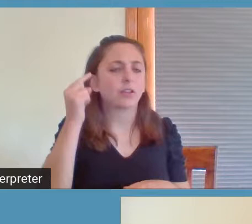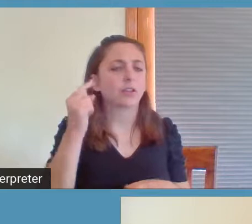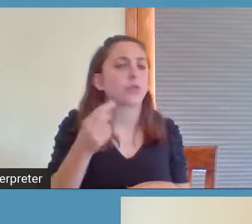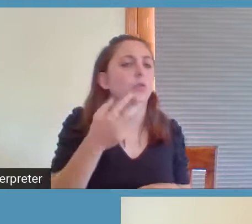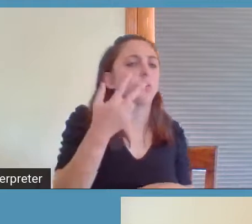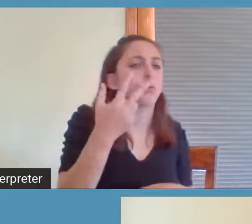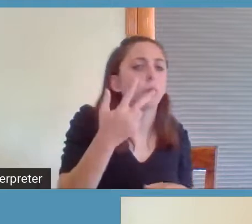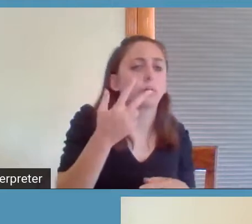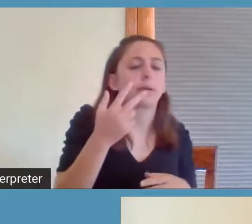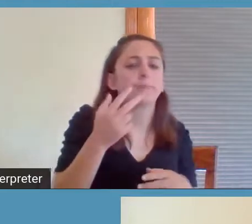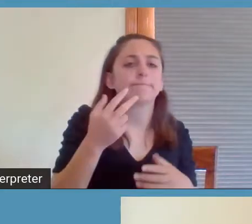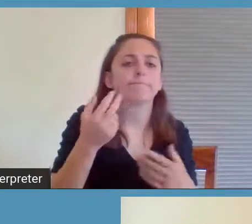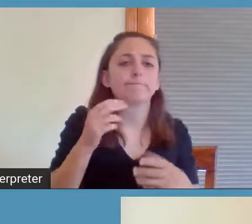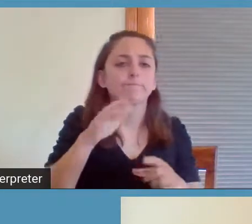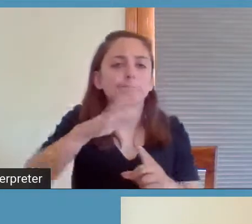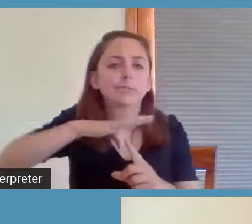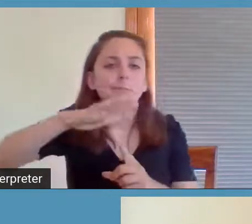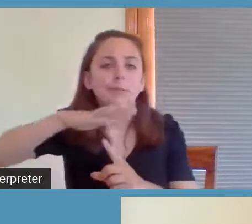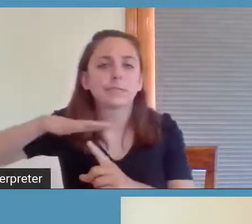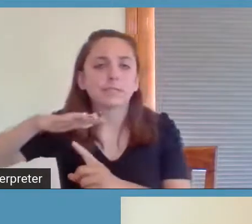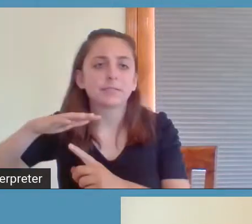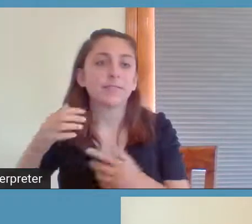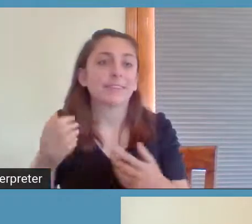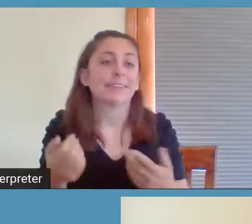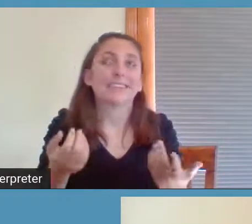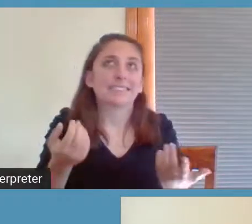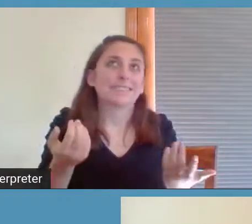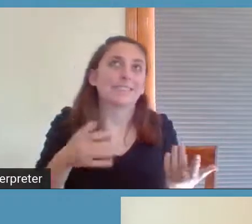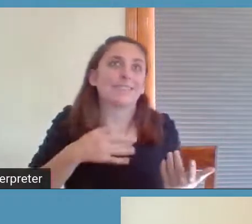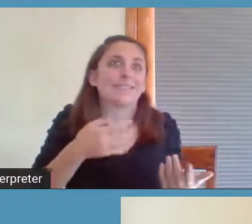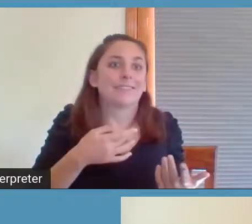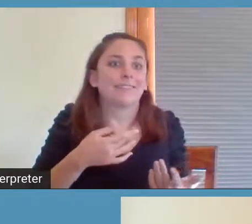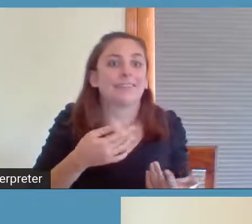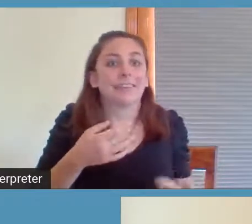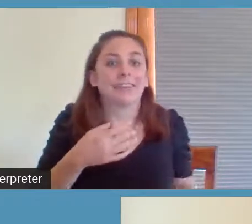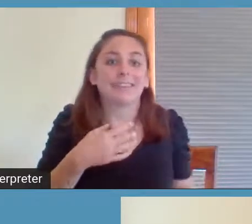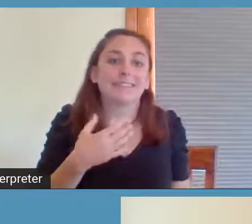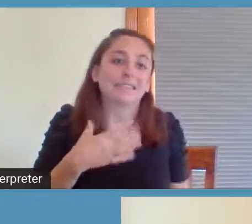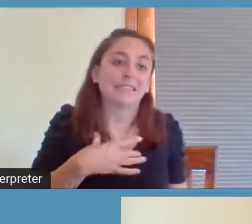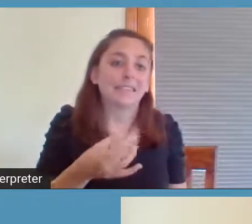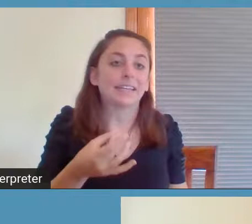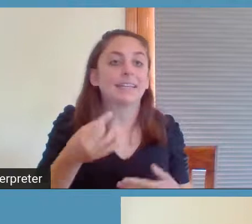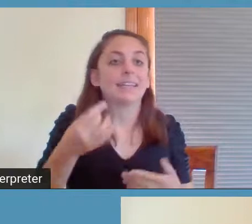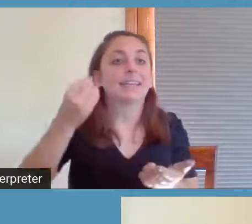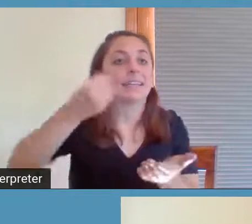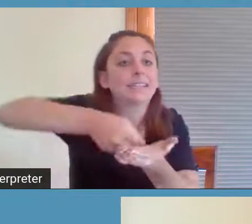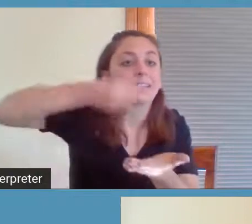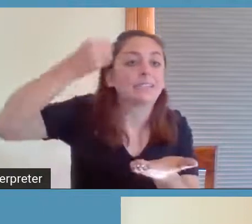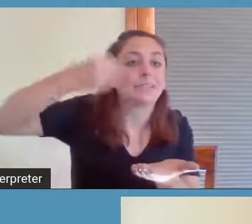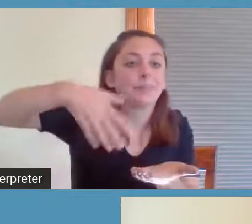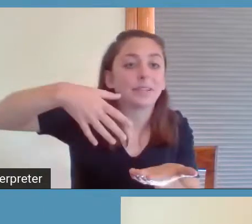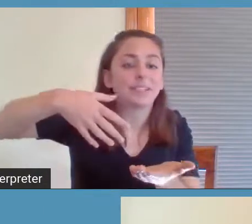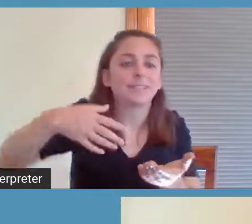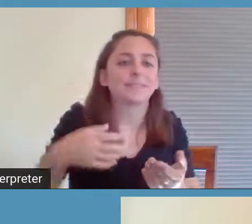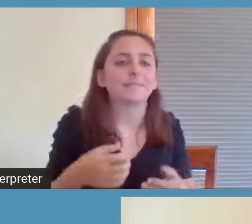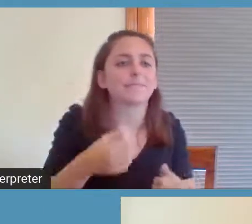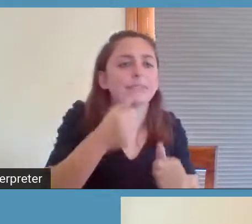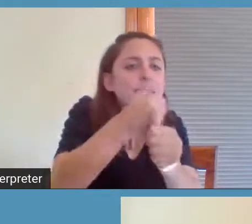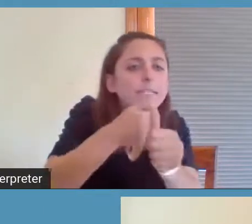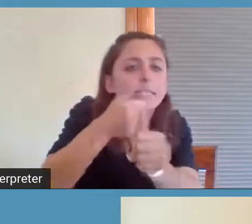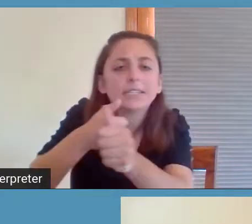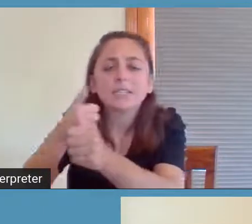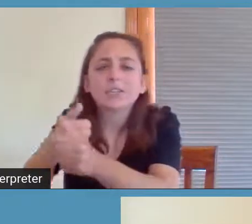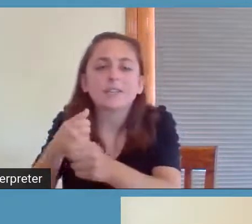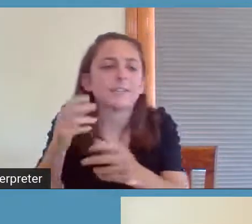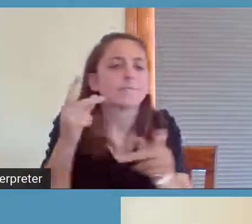spaces. And I feel like it was really expensive. And each one of those, we had to sort of figure out how many two-dimensional works